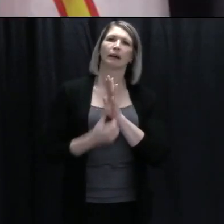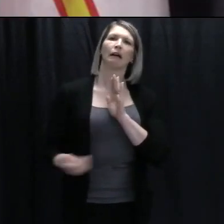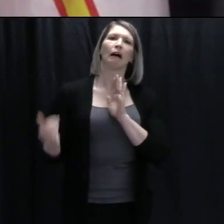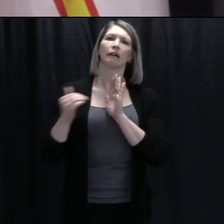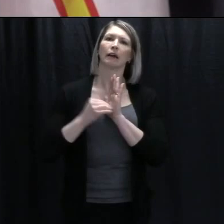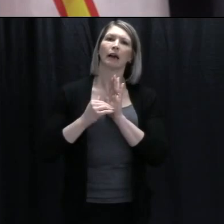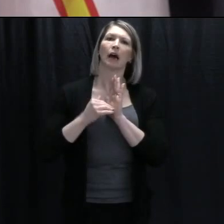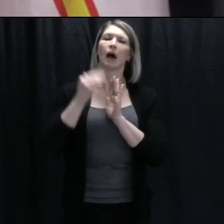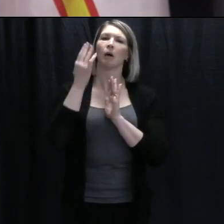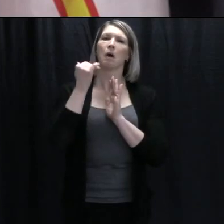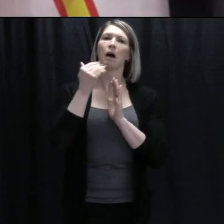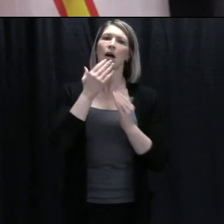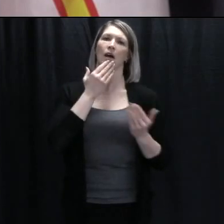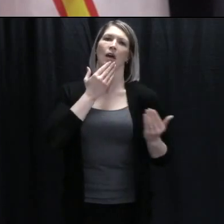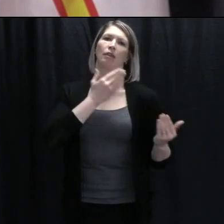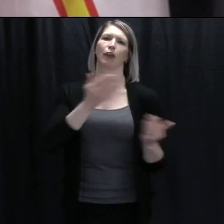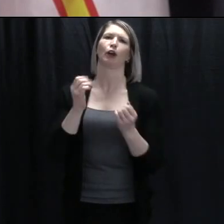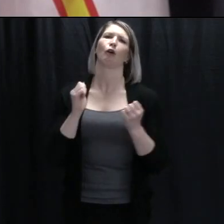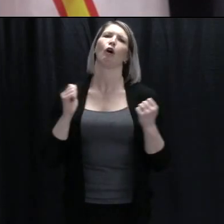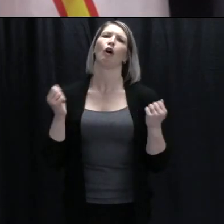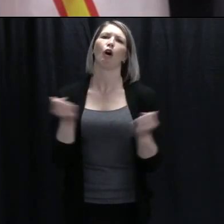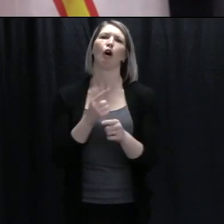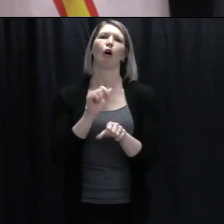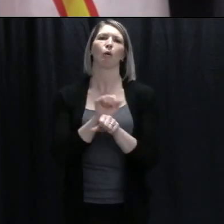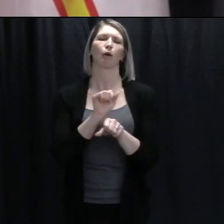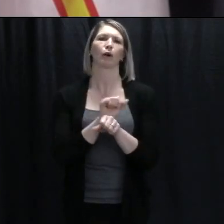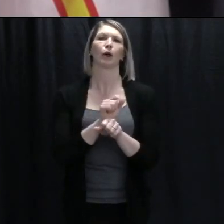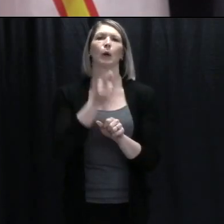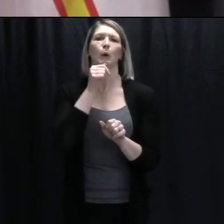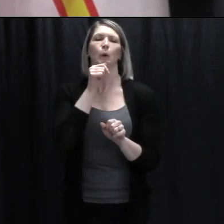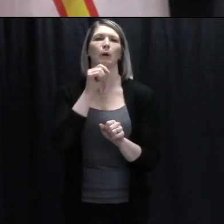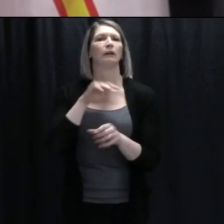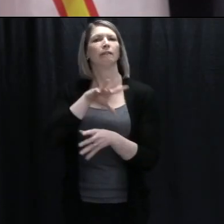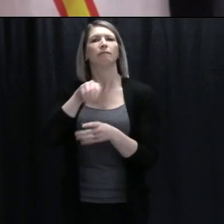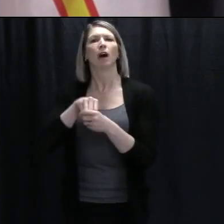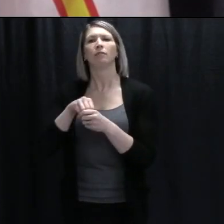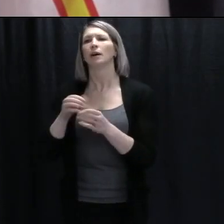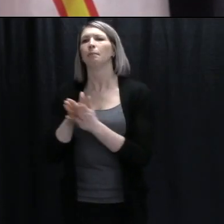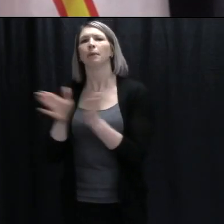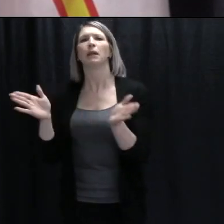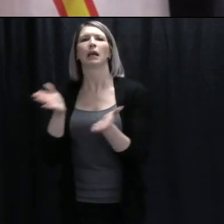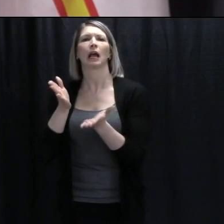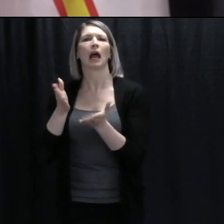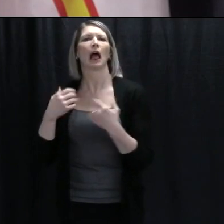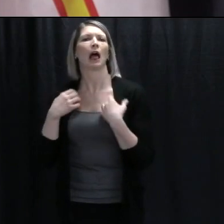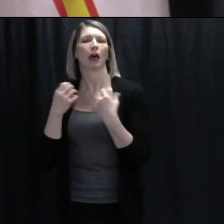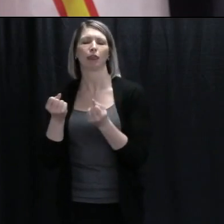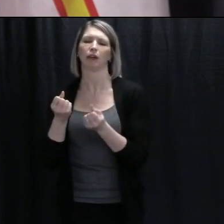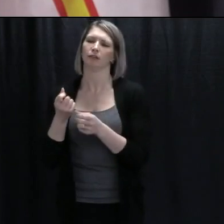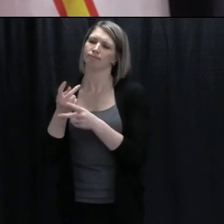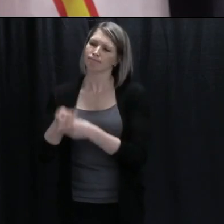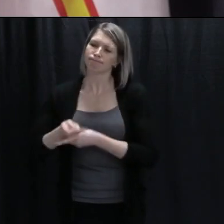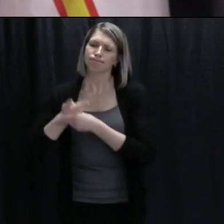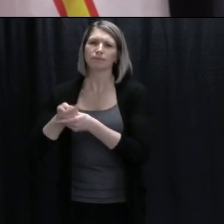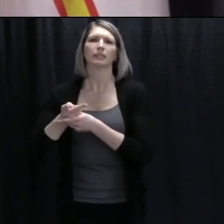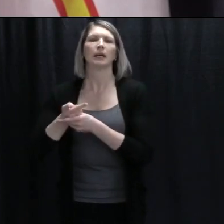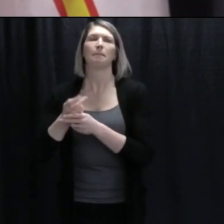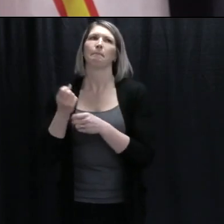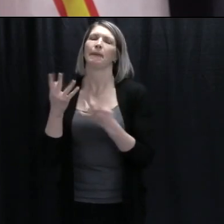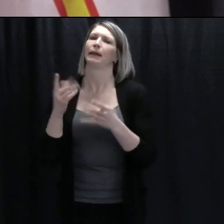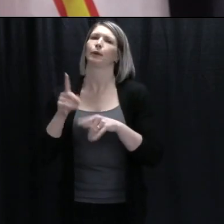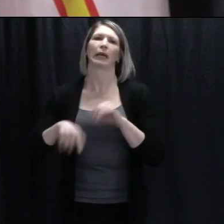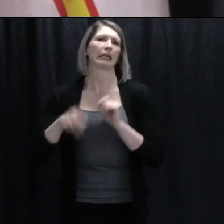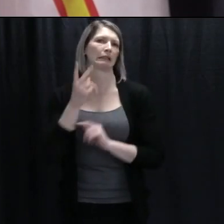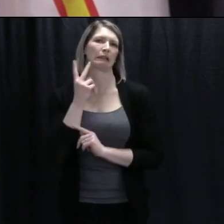remarks there by thanking all our workers at Public Health. Indeed, they are doing a great job working, and many of them behind the